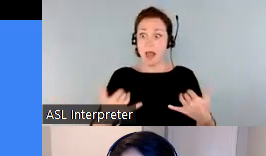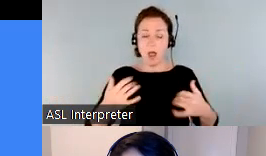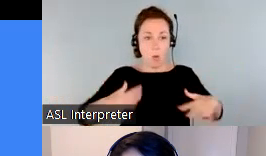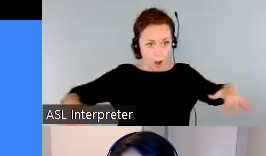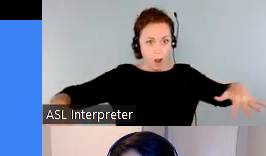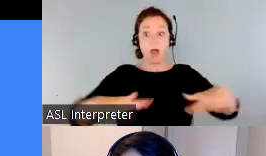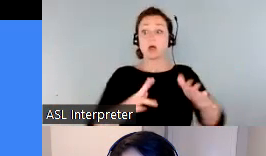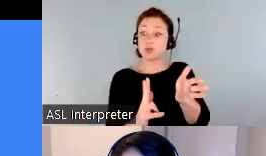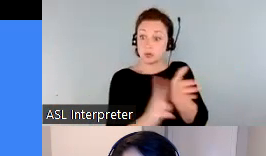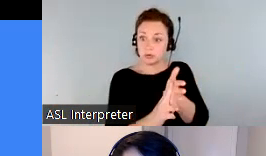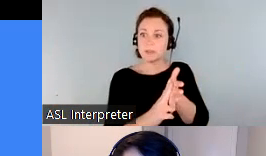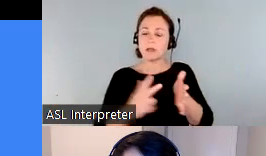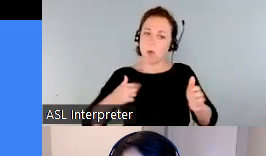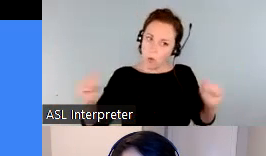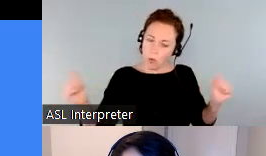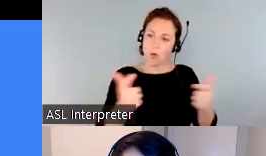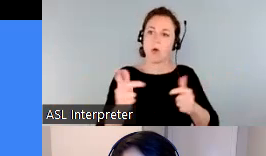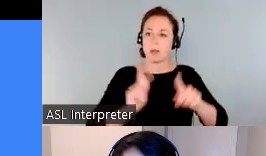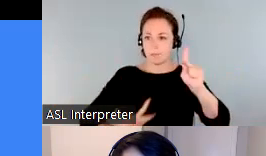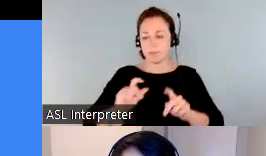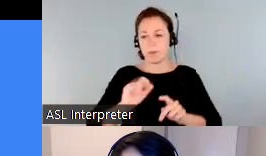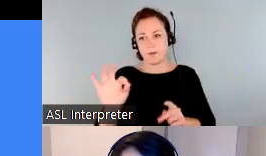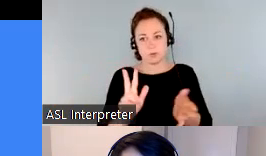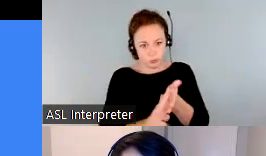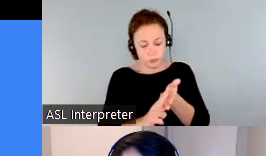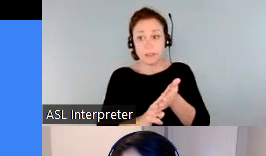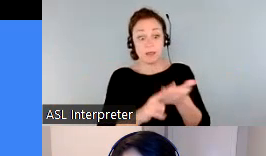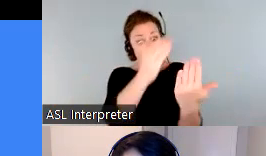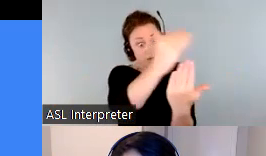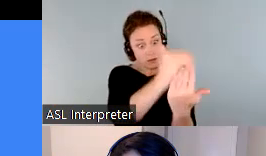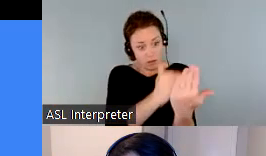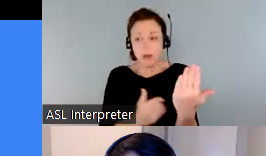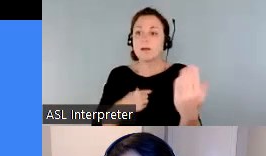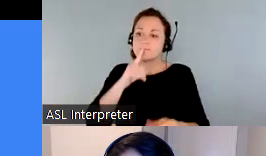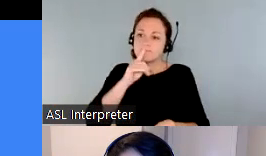role to play in upholding the original commitments under which treaties were signed.